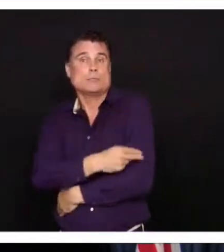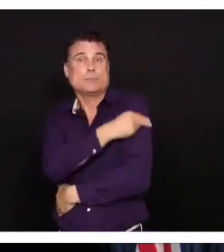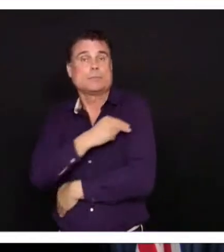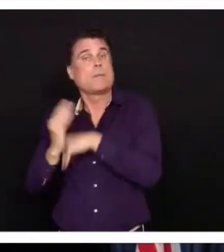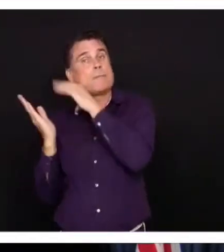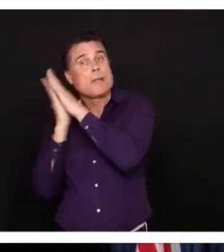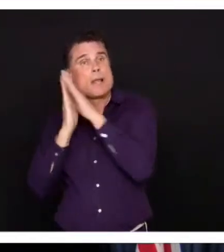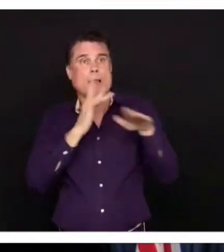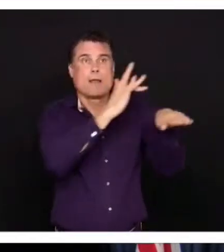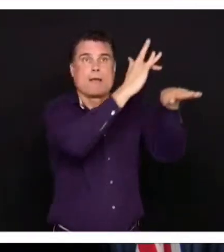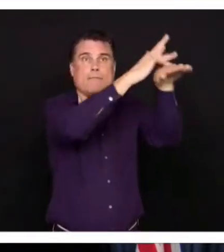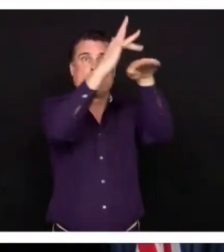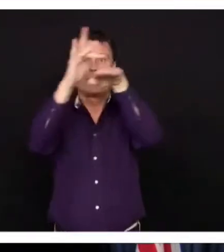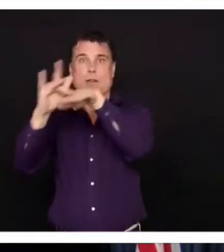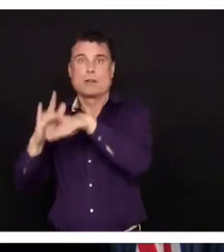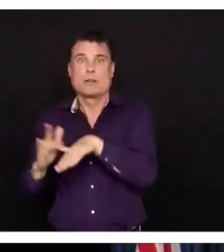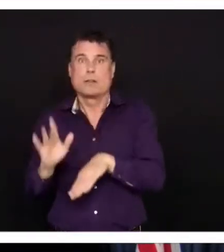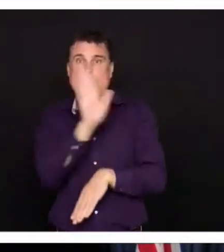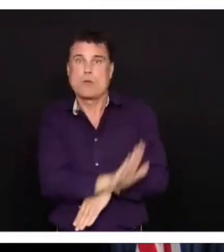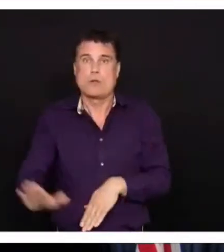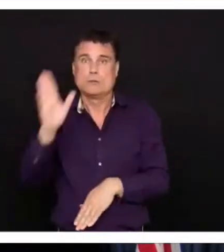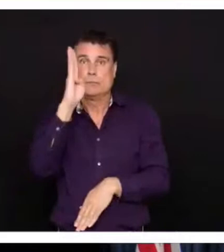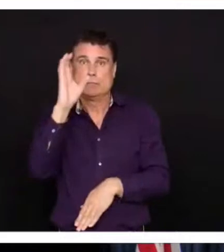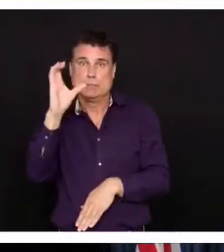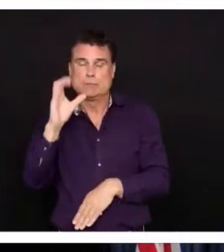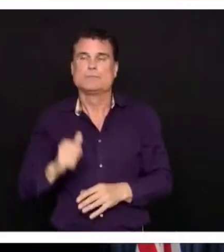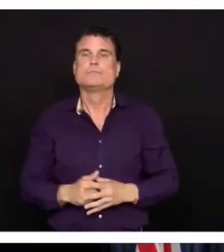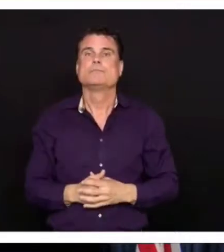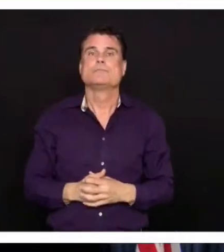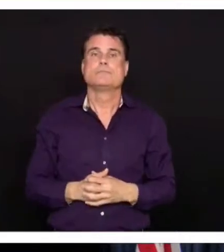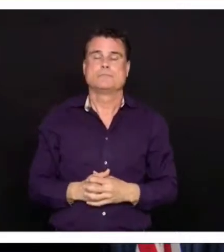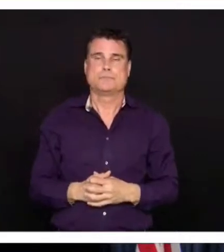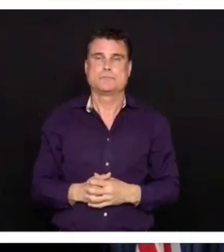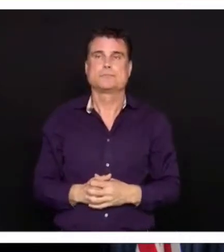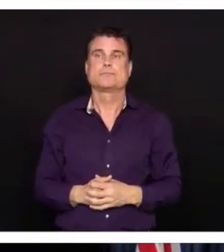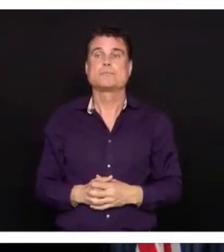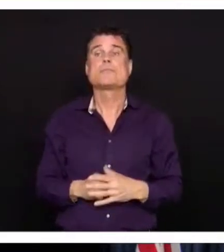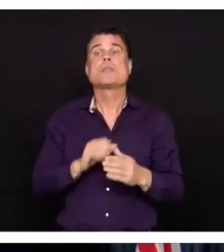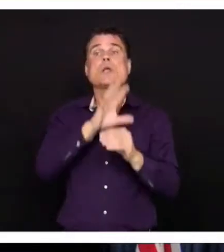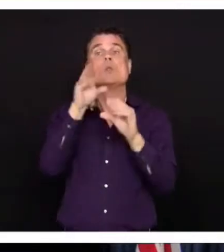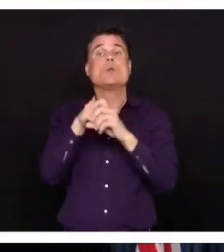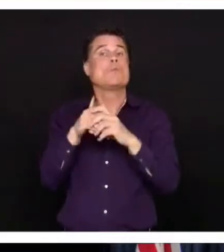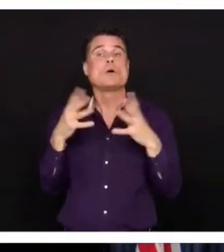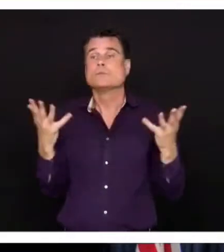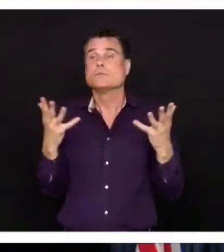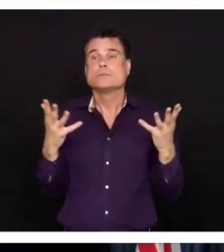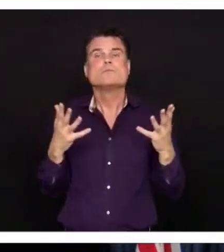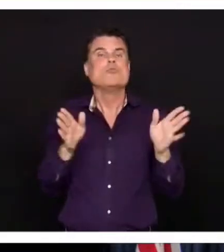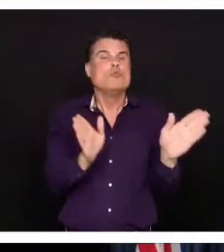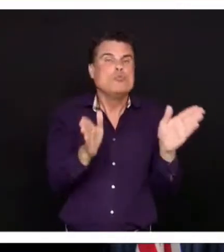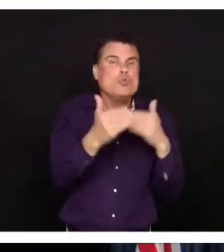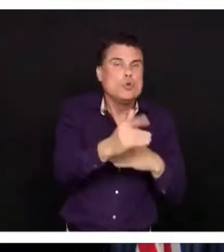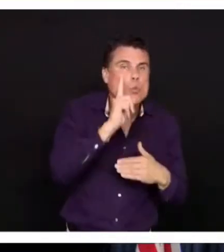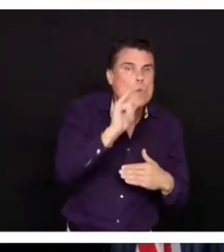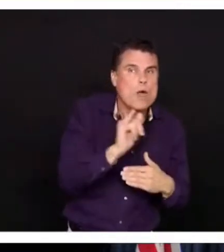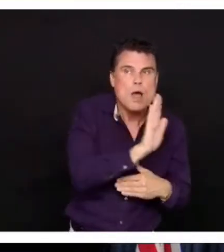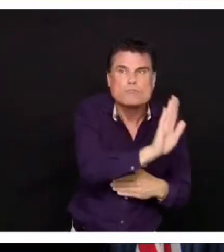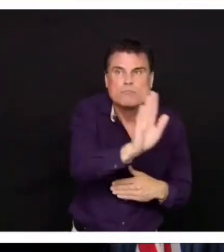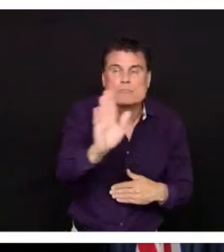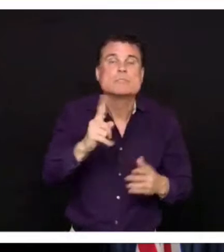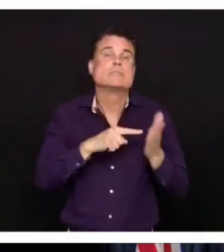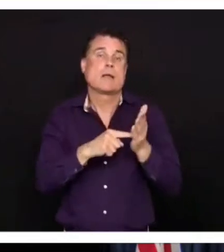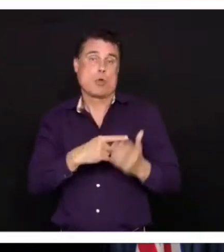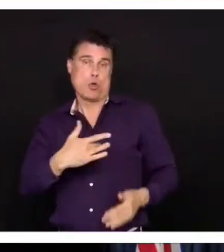of units, has increased significantly to 951. And you'll see here in the next two columns